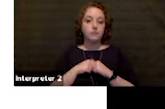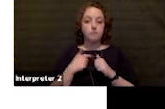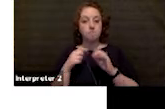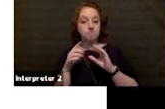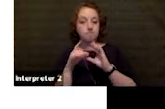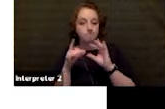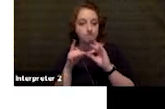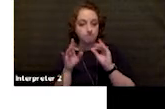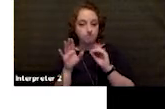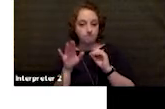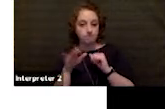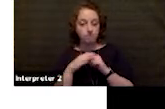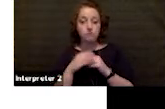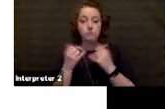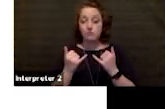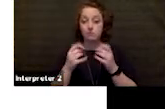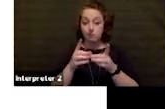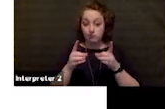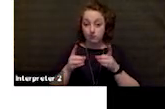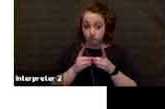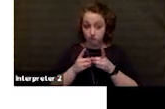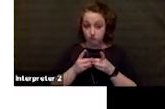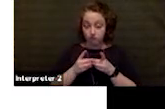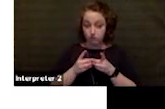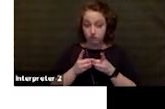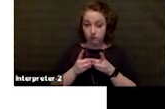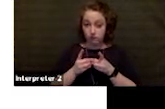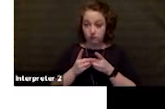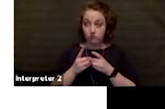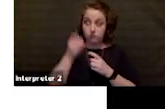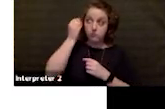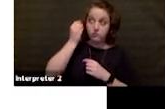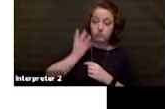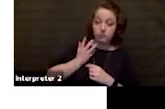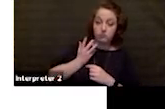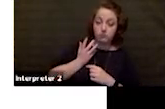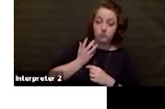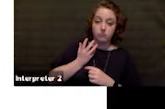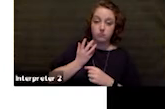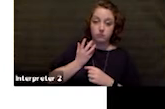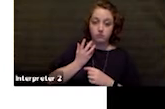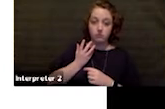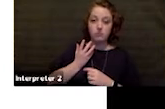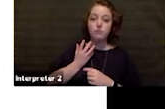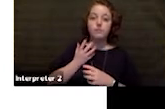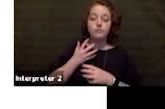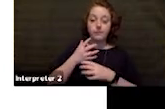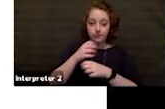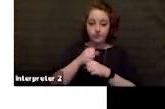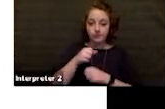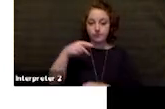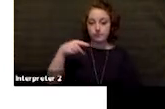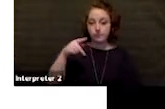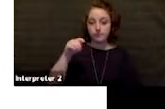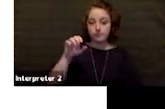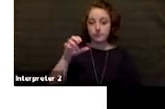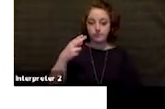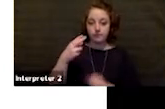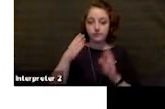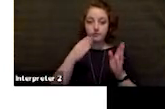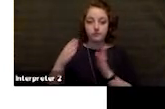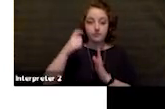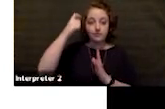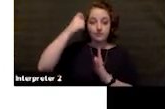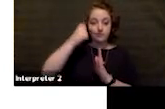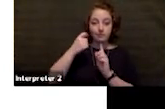today the district received notification that we received a PTEC planning grant from the state.